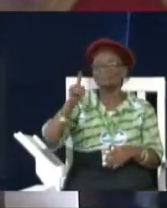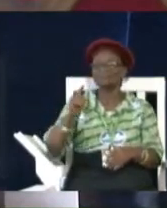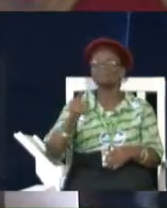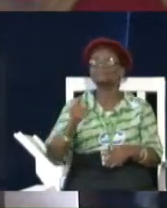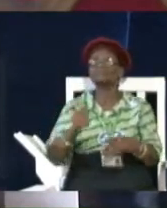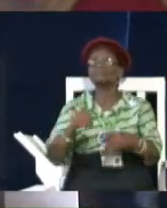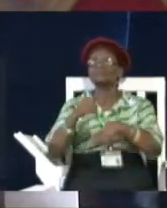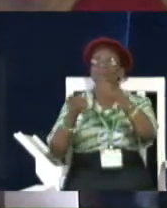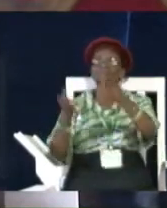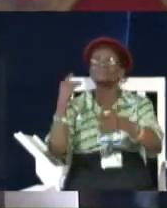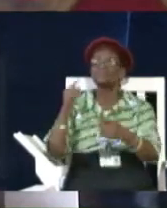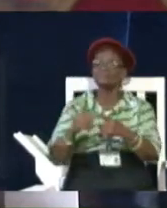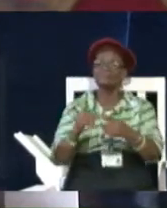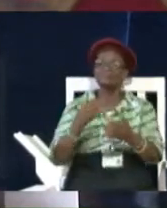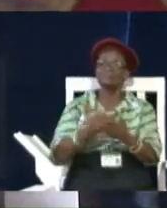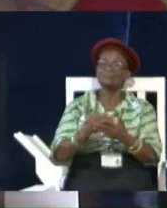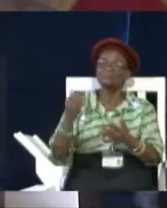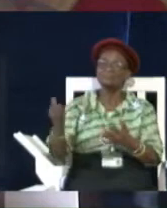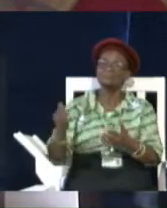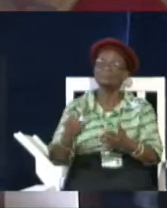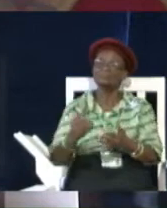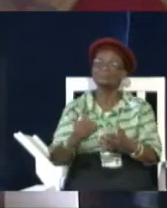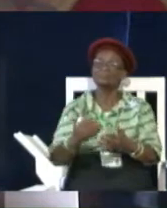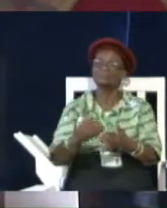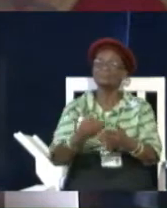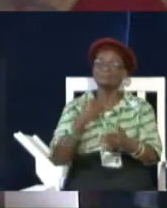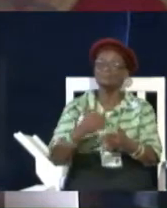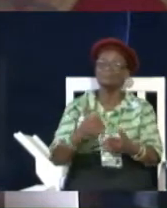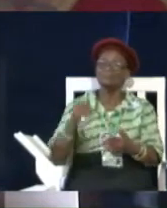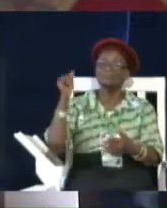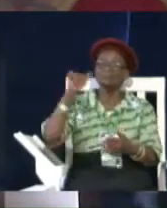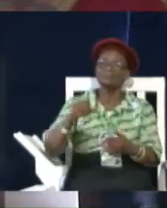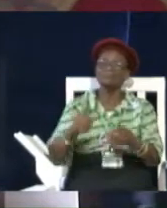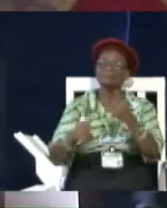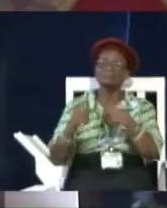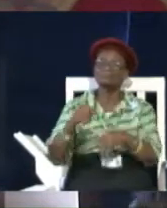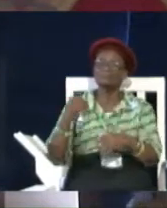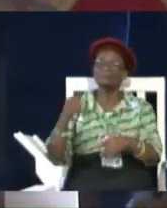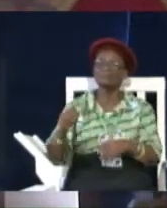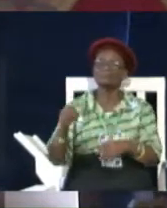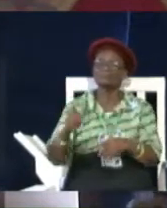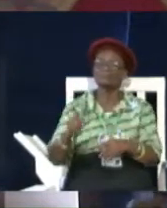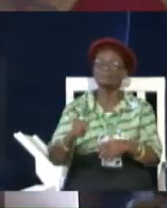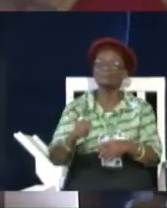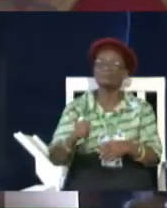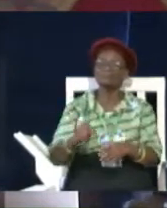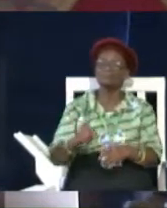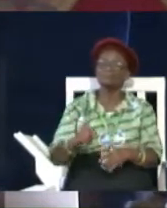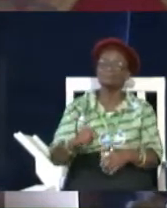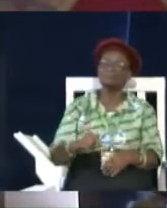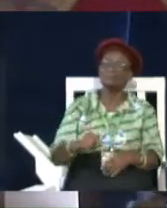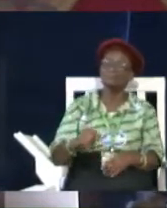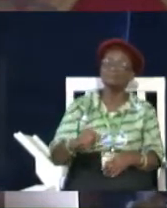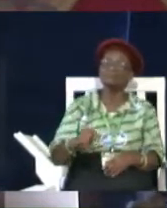came, the bridegroom has arrived, has taken the five wise ones in. By the time